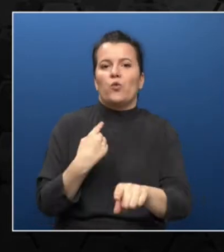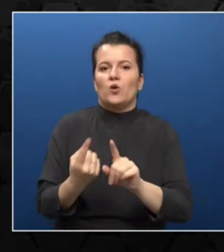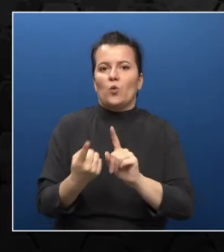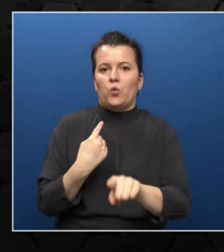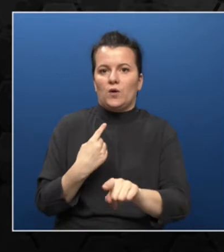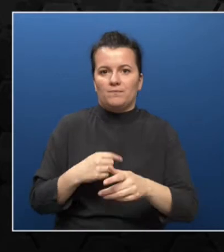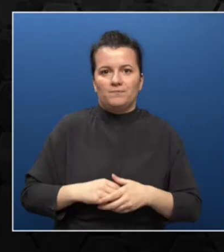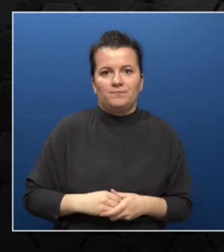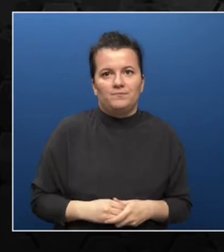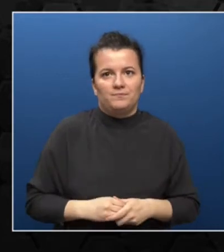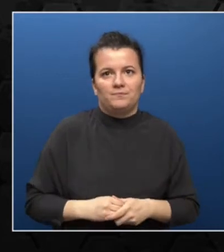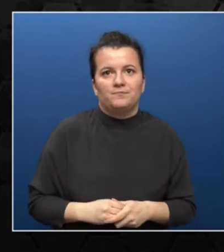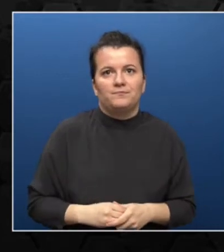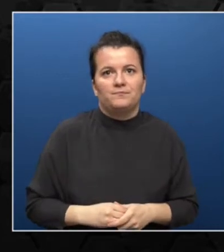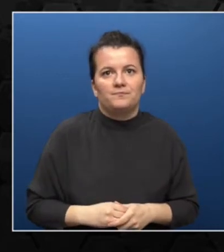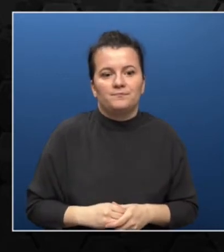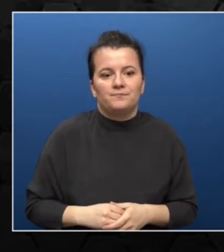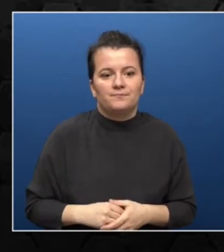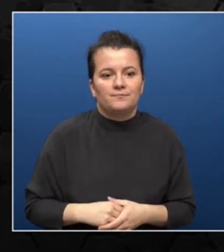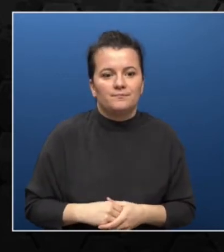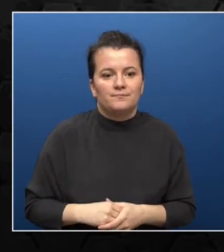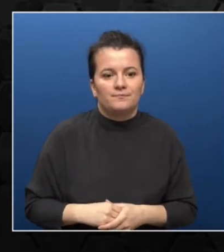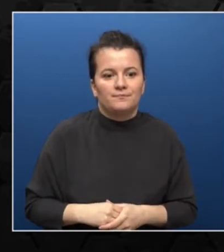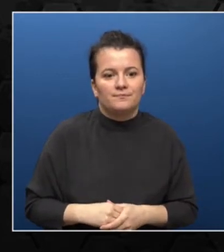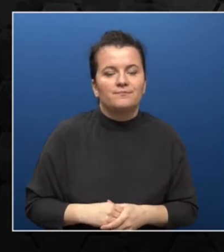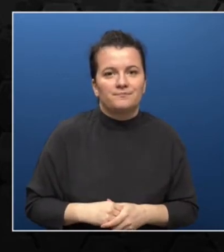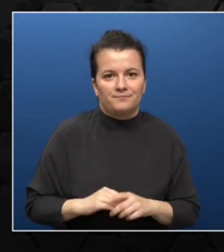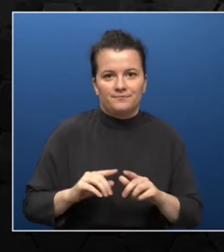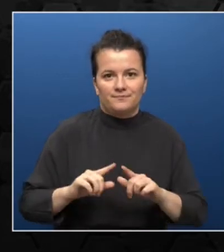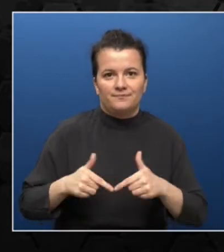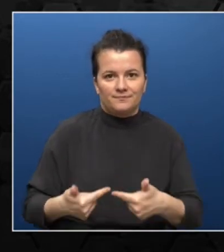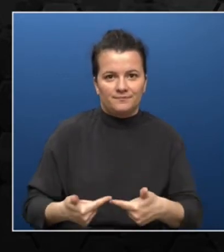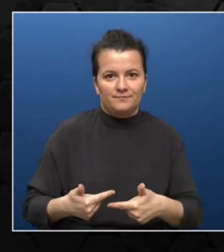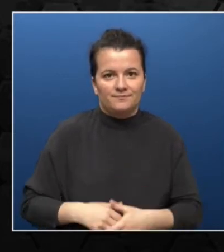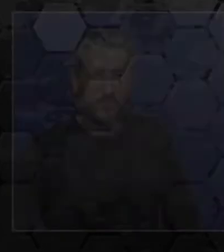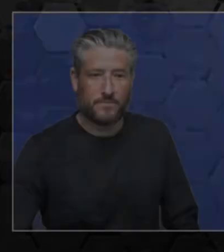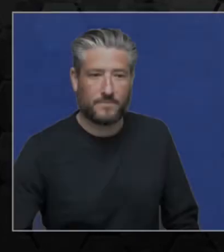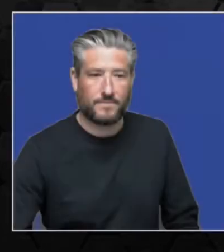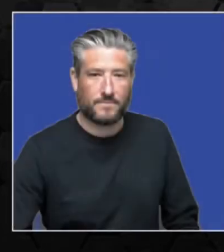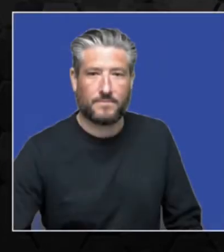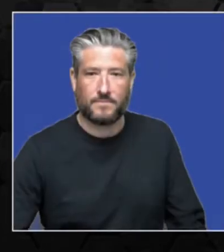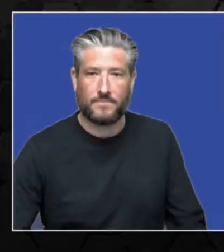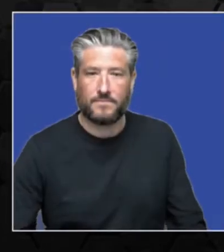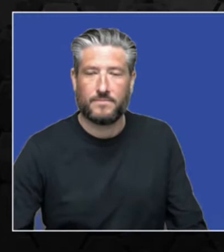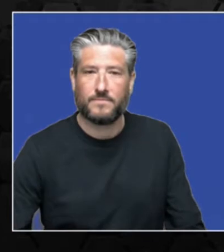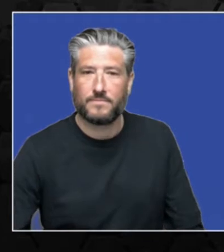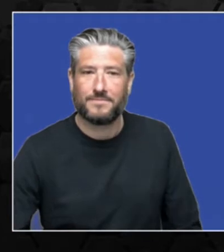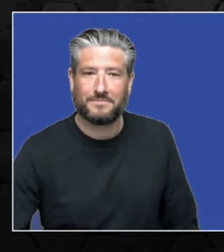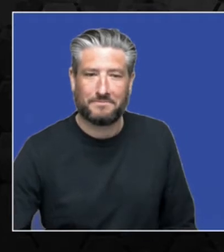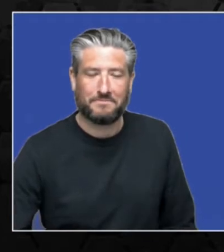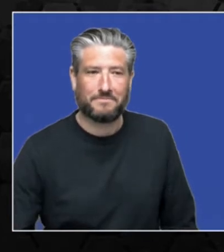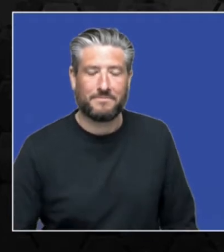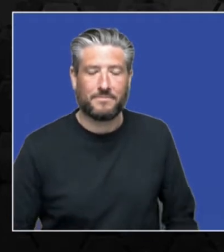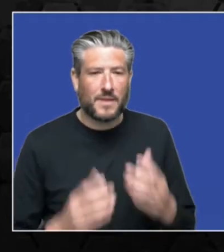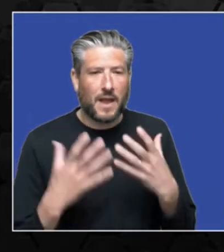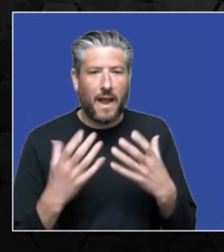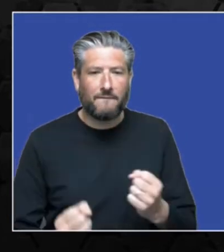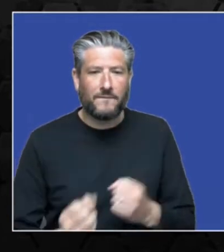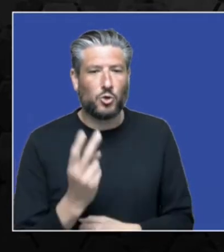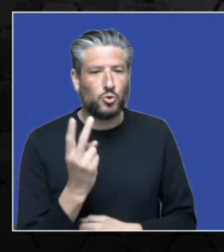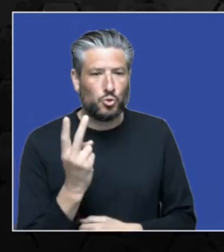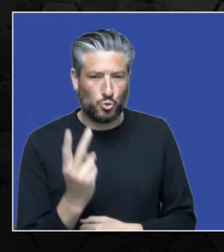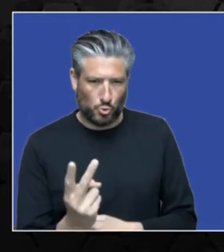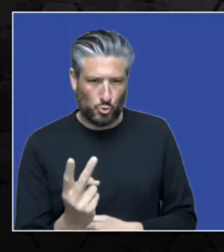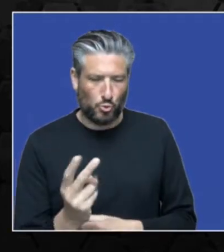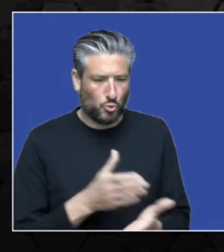learning. There's 2 another subcomponents to supervised learning. One is classification, one is